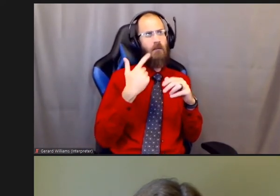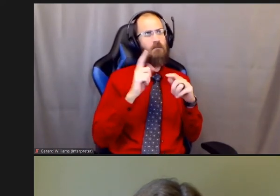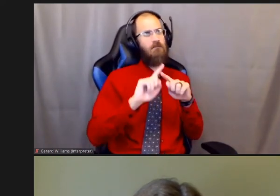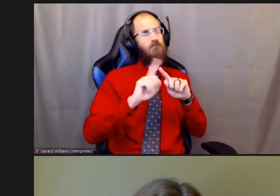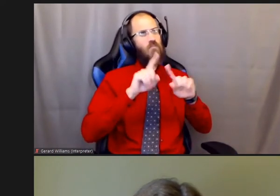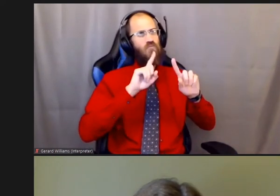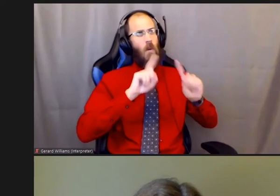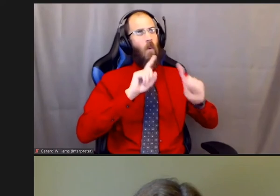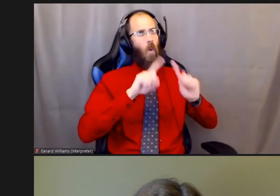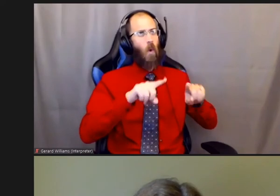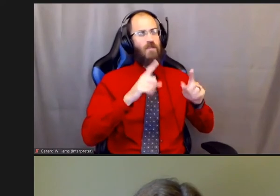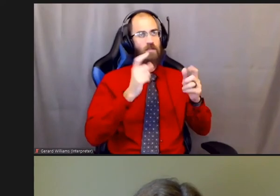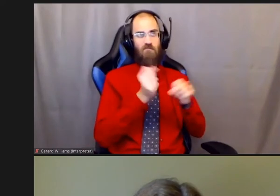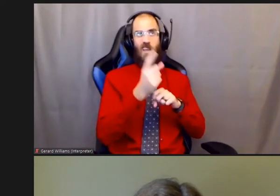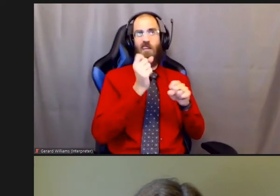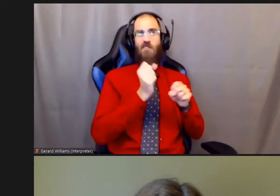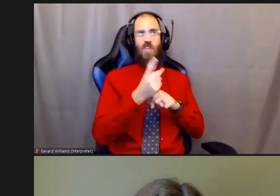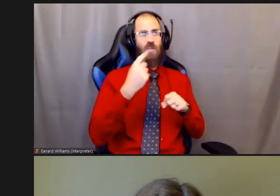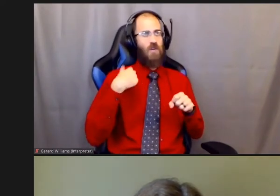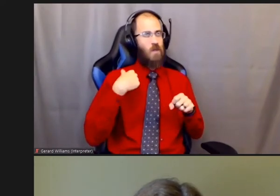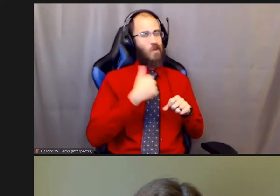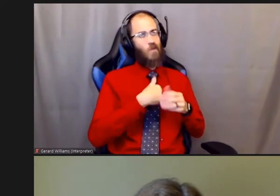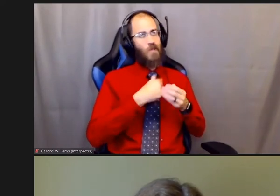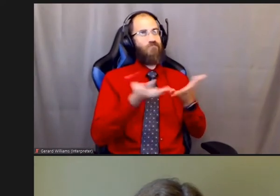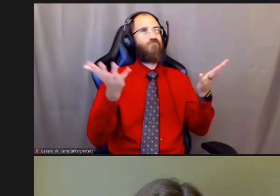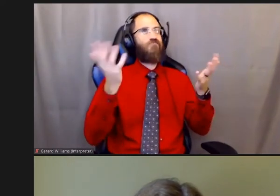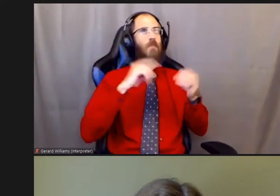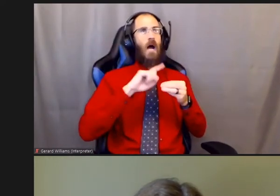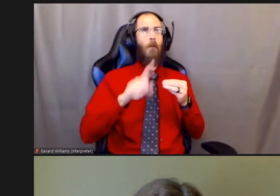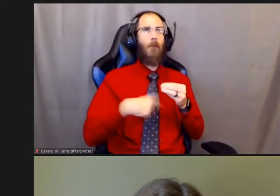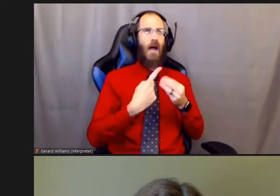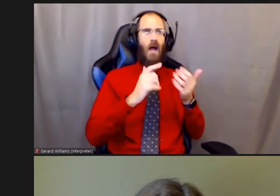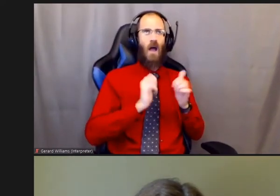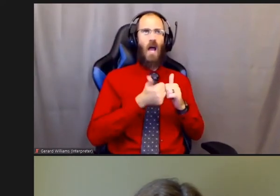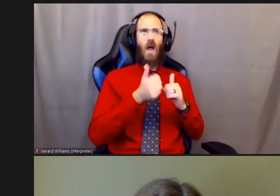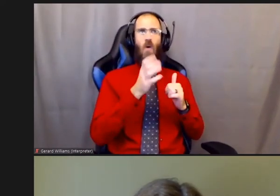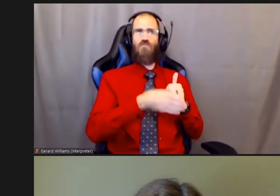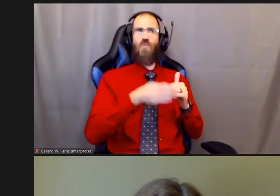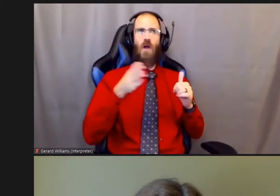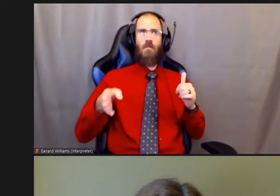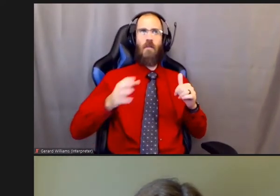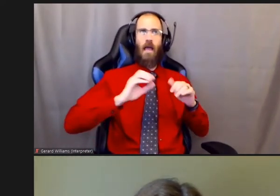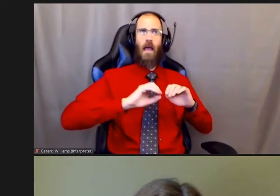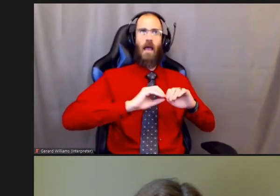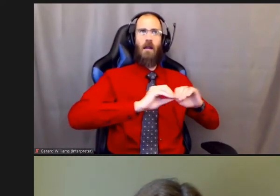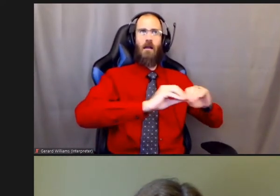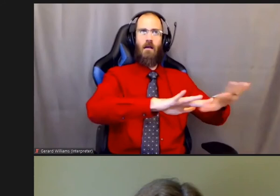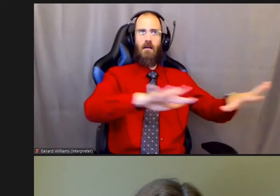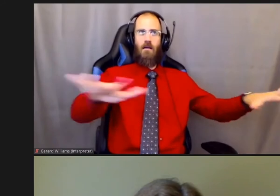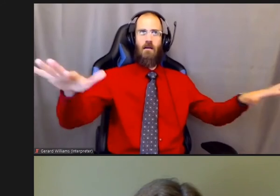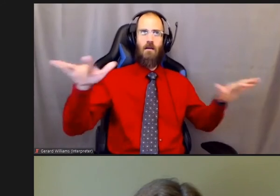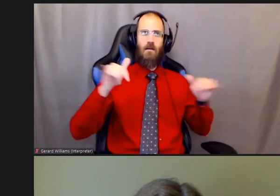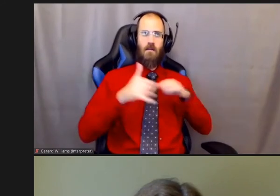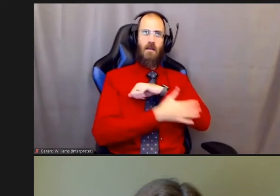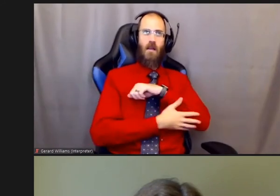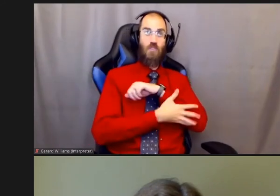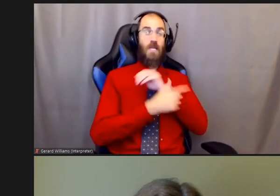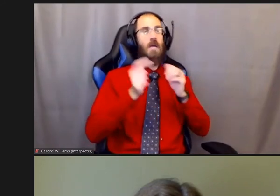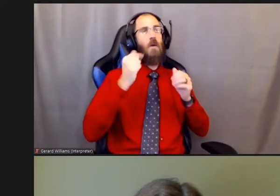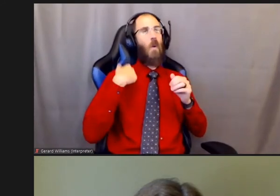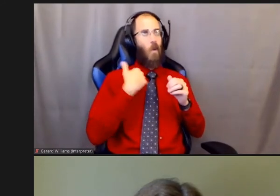we do issue every single year looking at the state of broadband deployment, and those factors are taken into